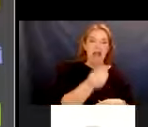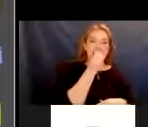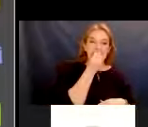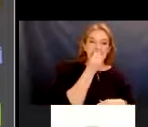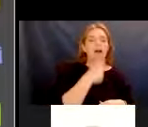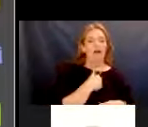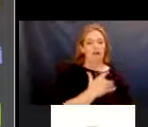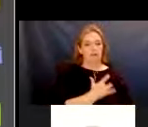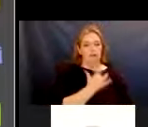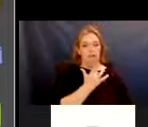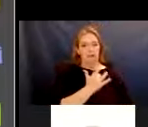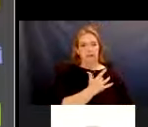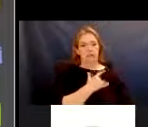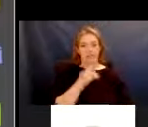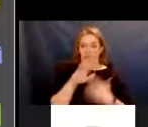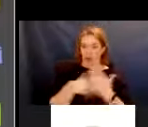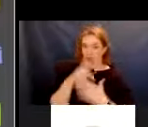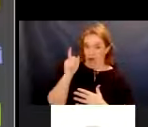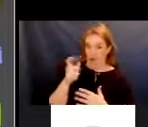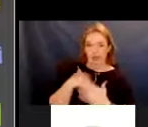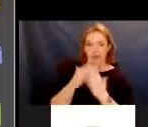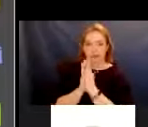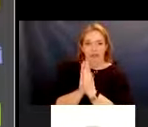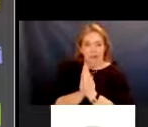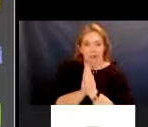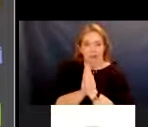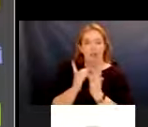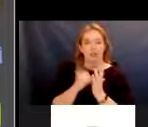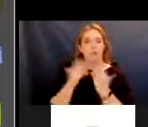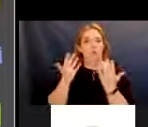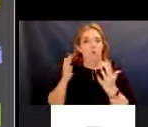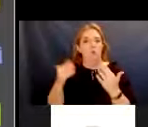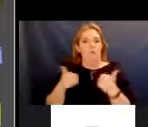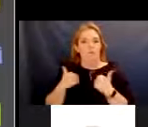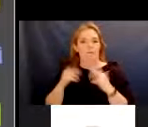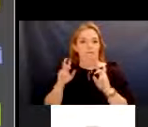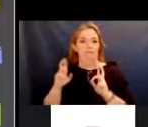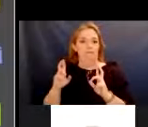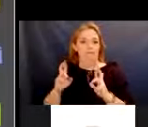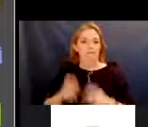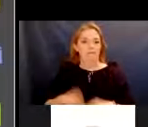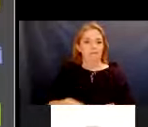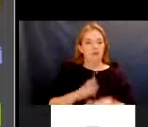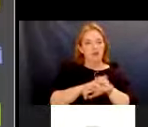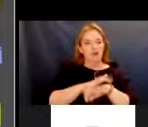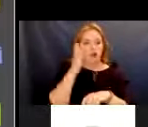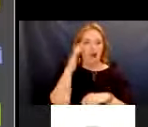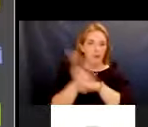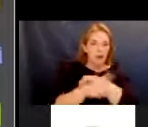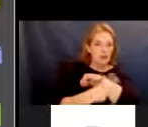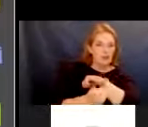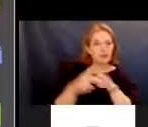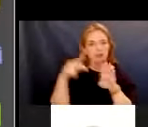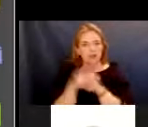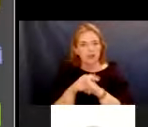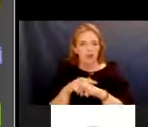feel. All I need, I pray, I already have. Crawl, why cheat, why steal, crawl,